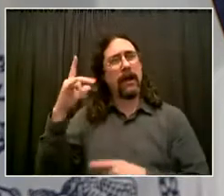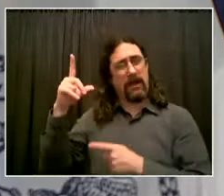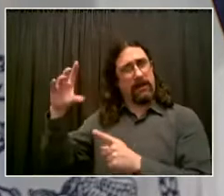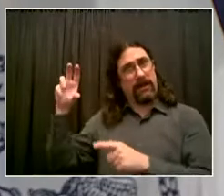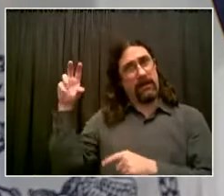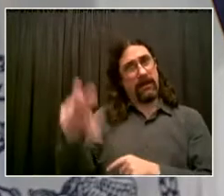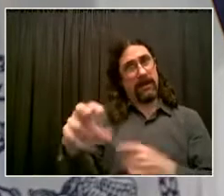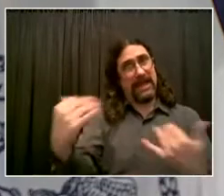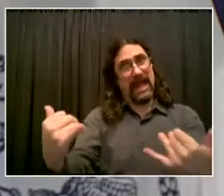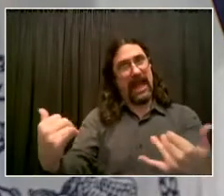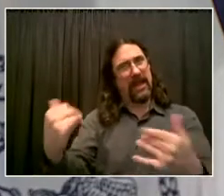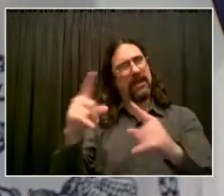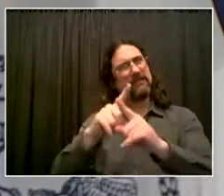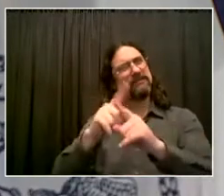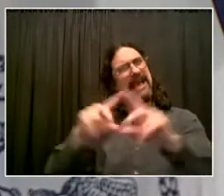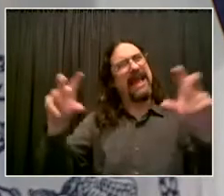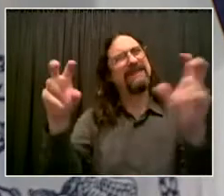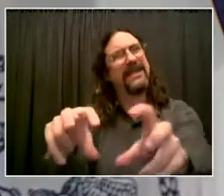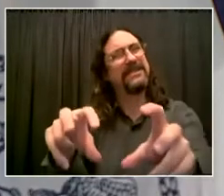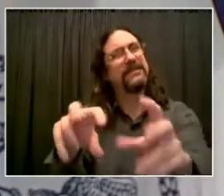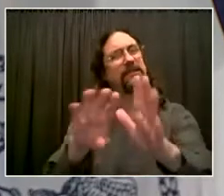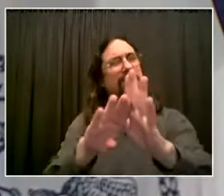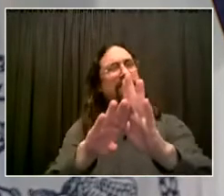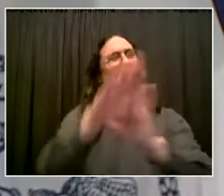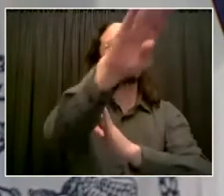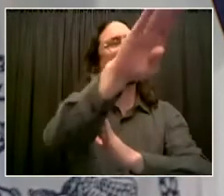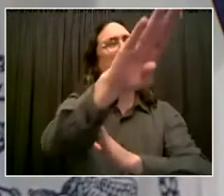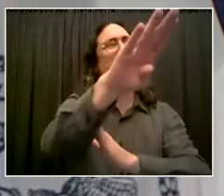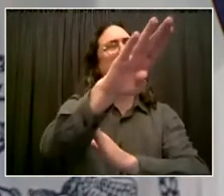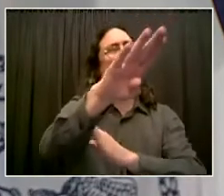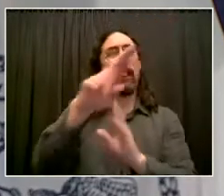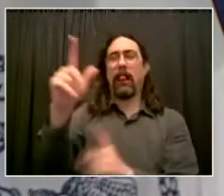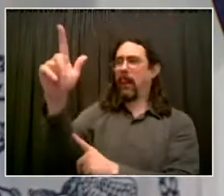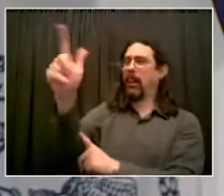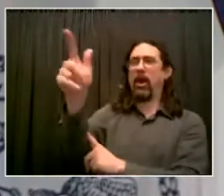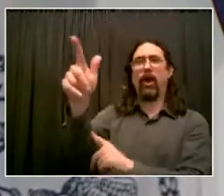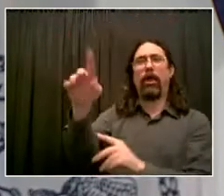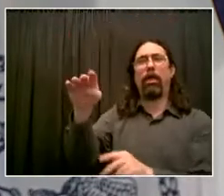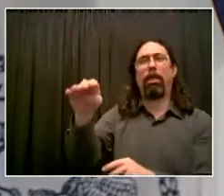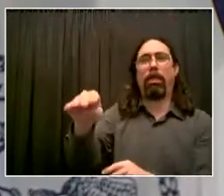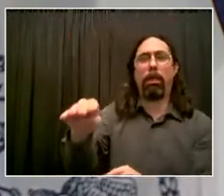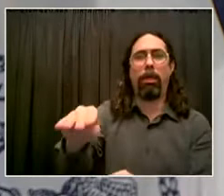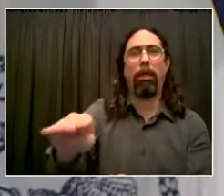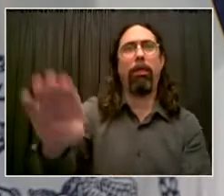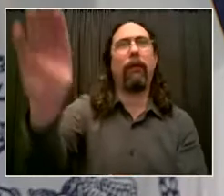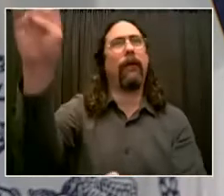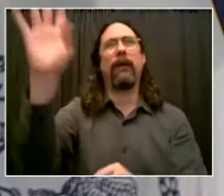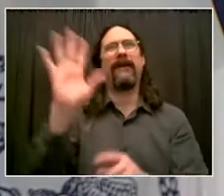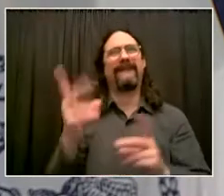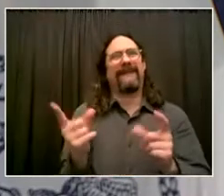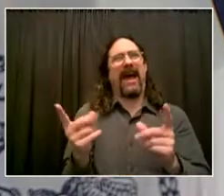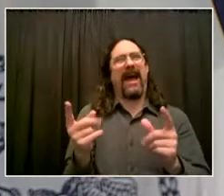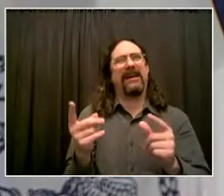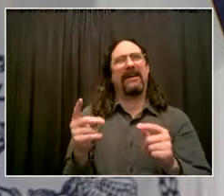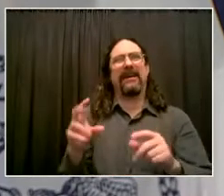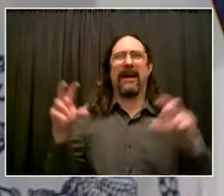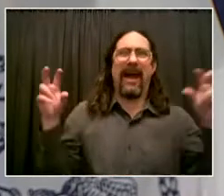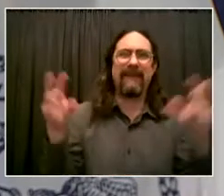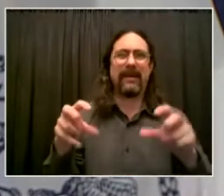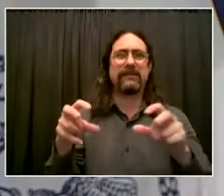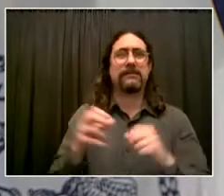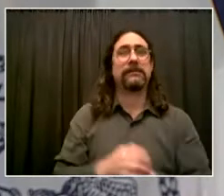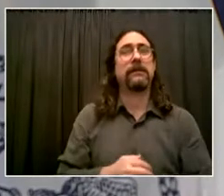2021 to set up a better 2022 and 2023. So we'll be careful, as always. We'll be